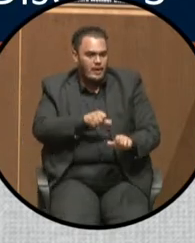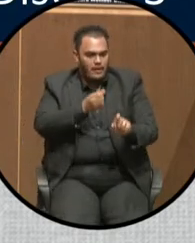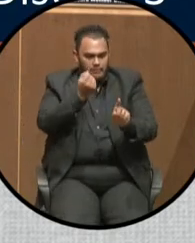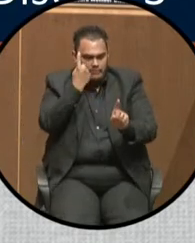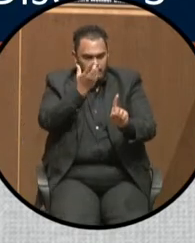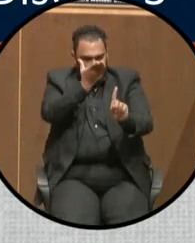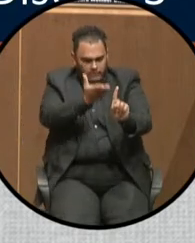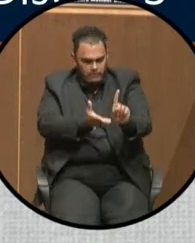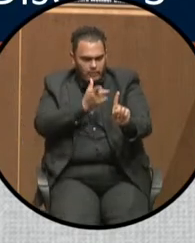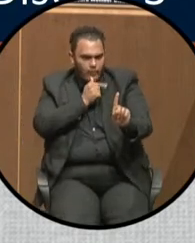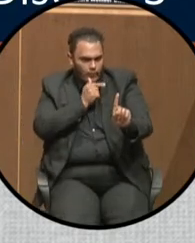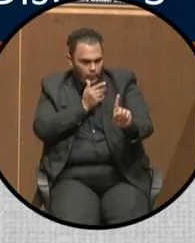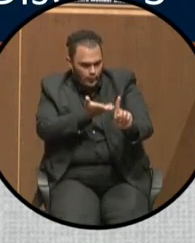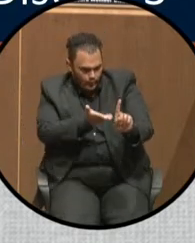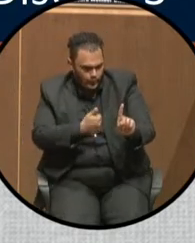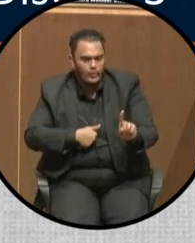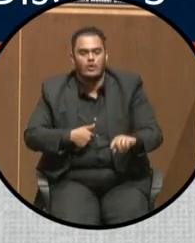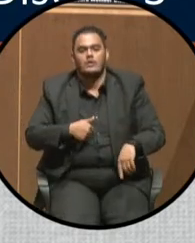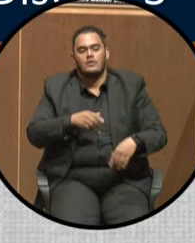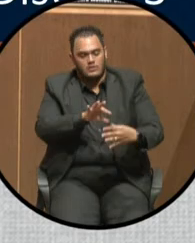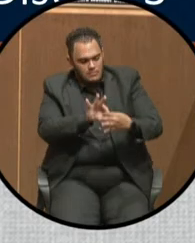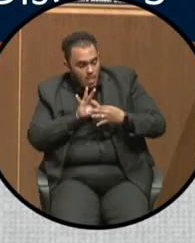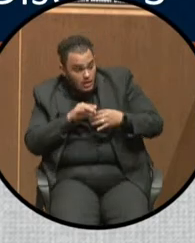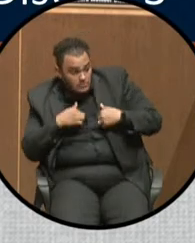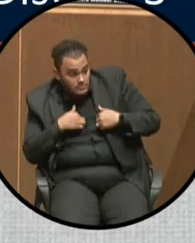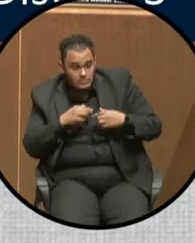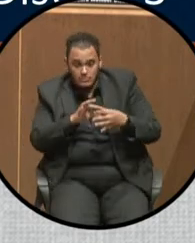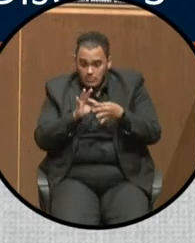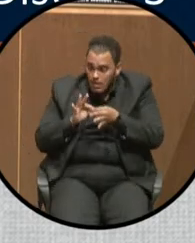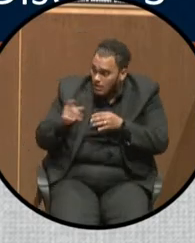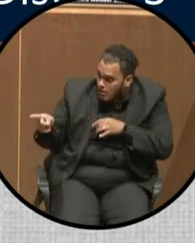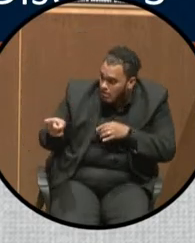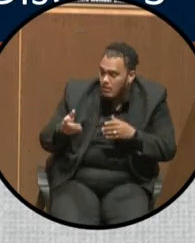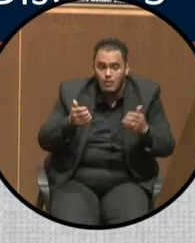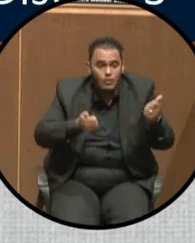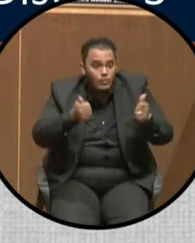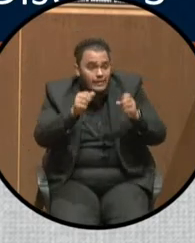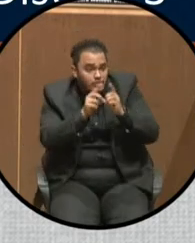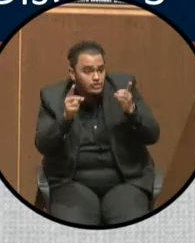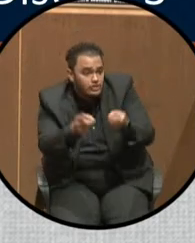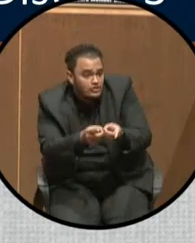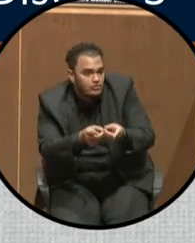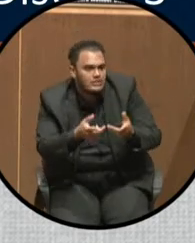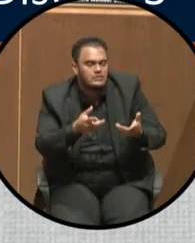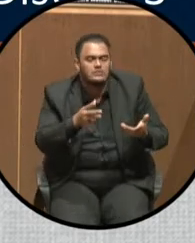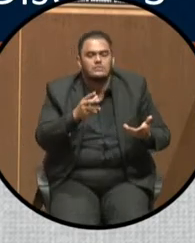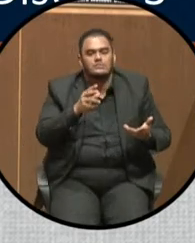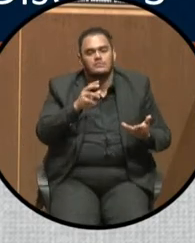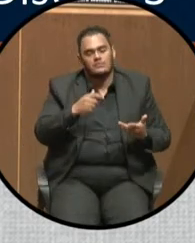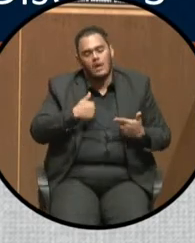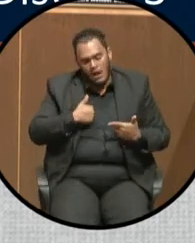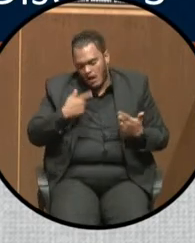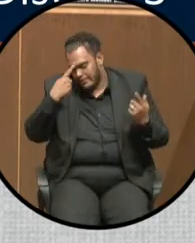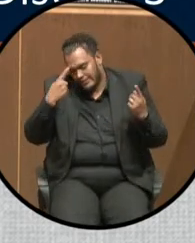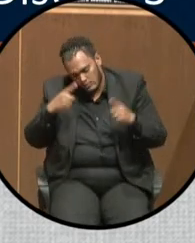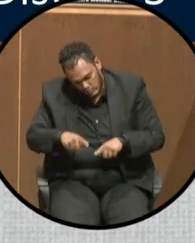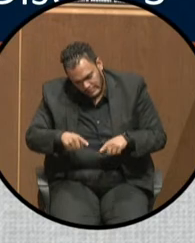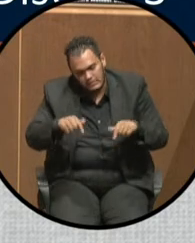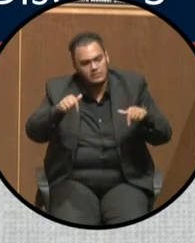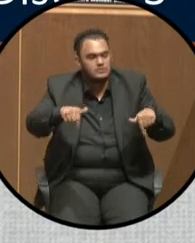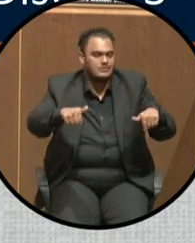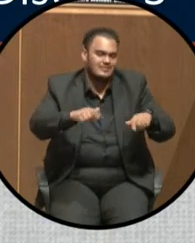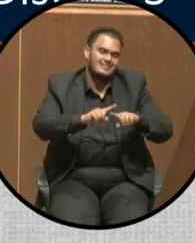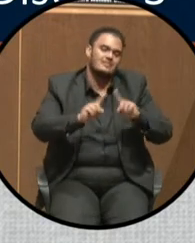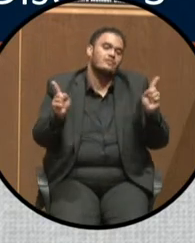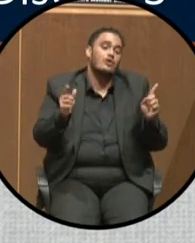who are testifying before us. So I really like that suggestion, and I concur that we are in a different time.